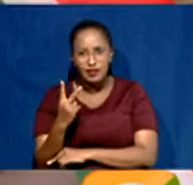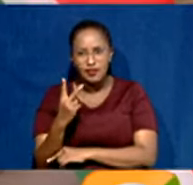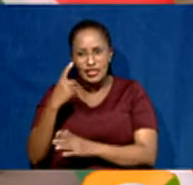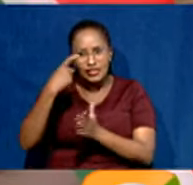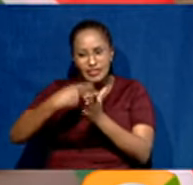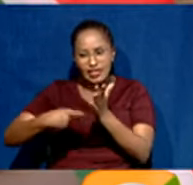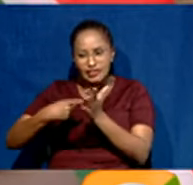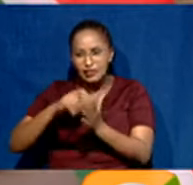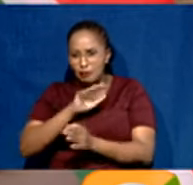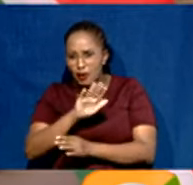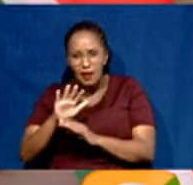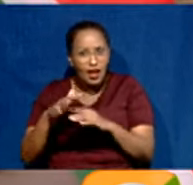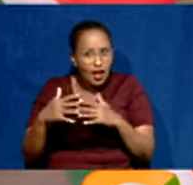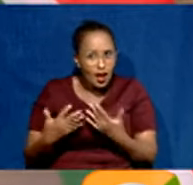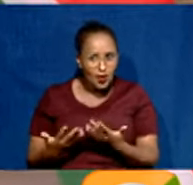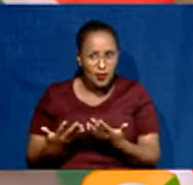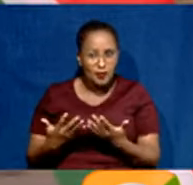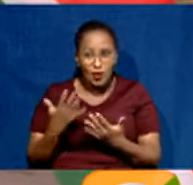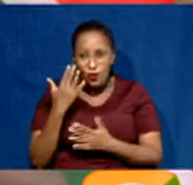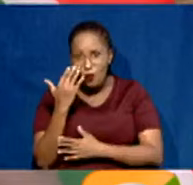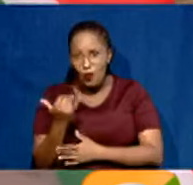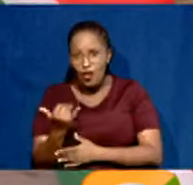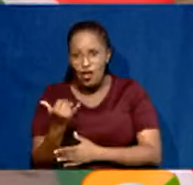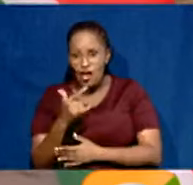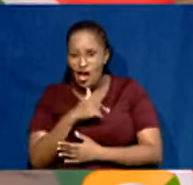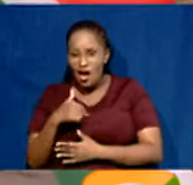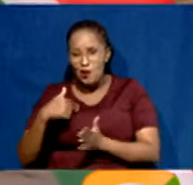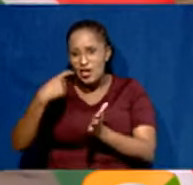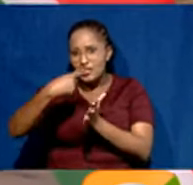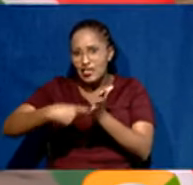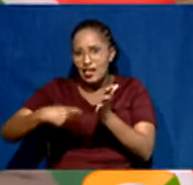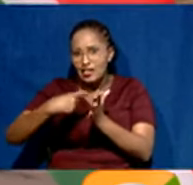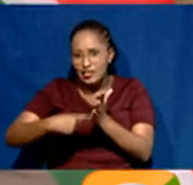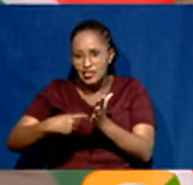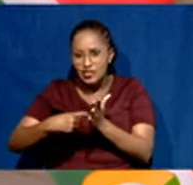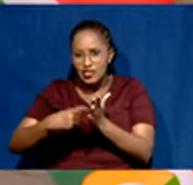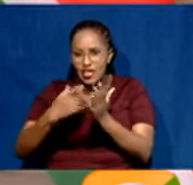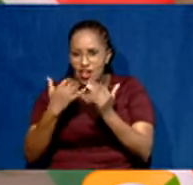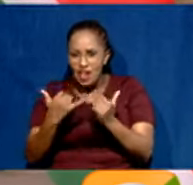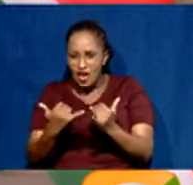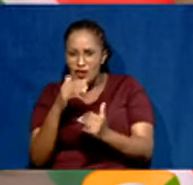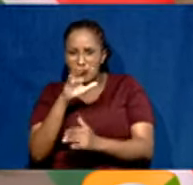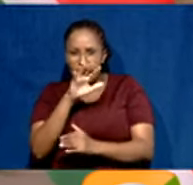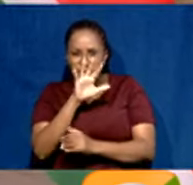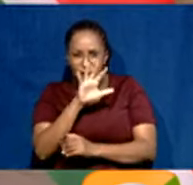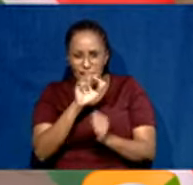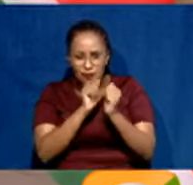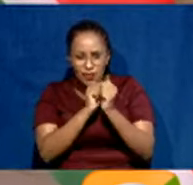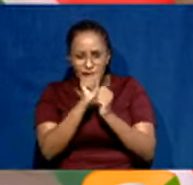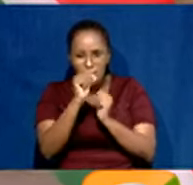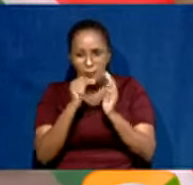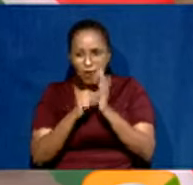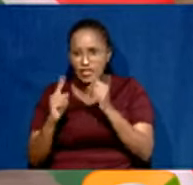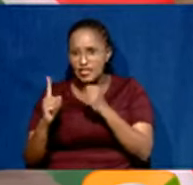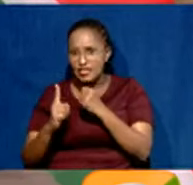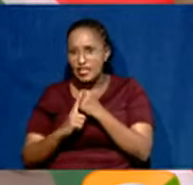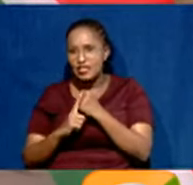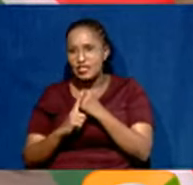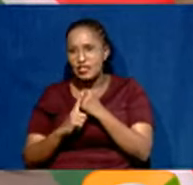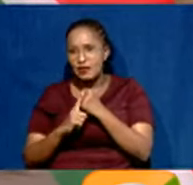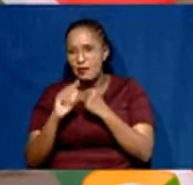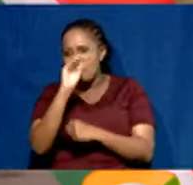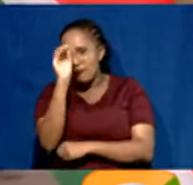taxes, you know, because our taxes are now at 15.6% of GDP.